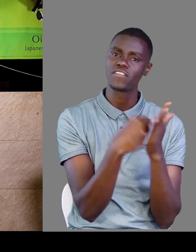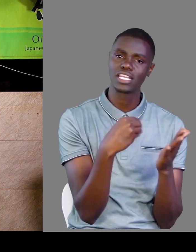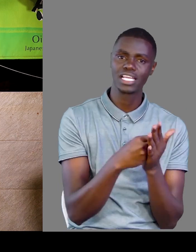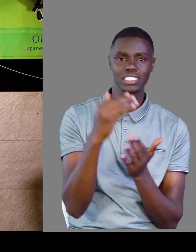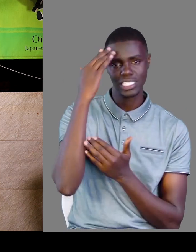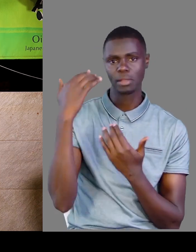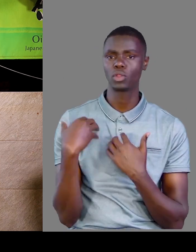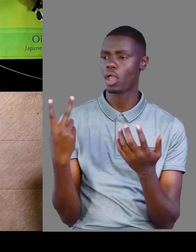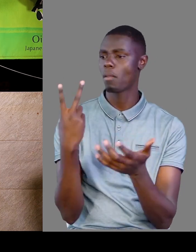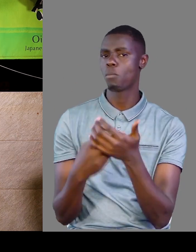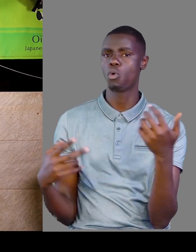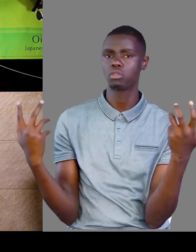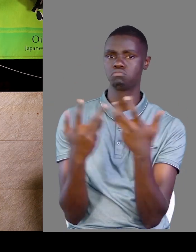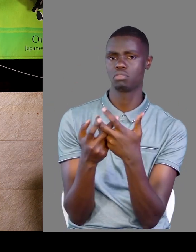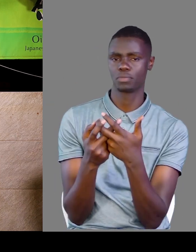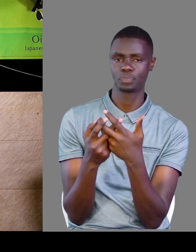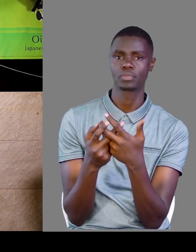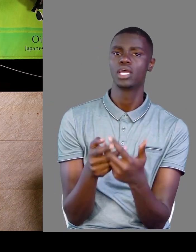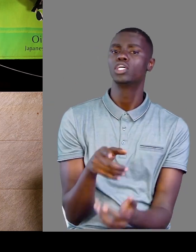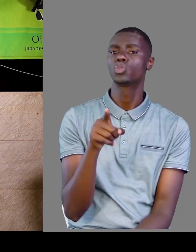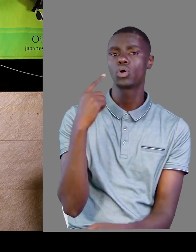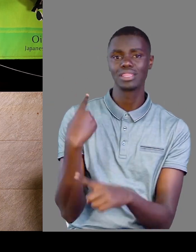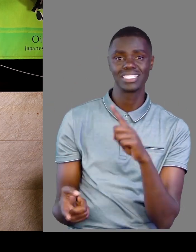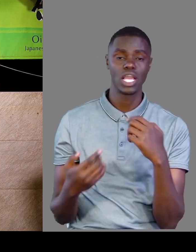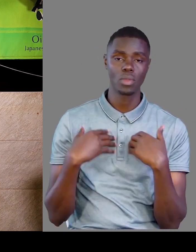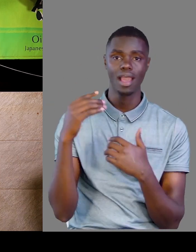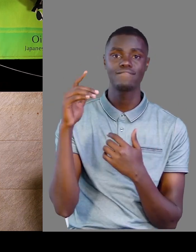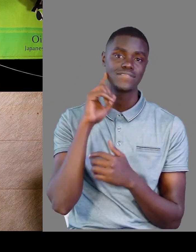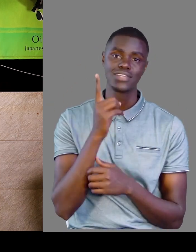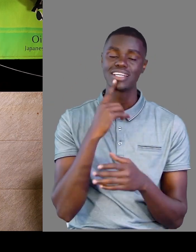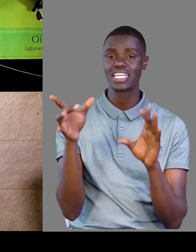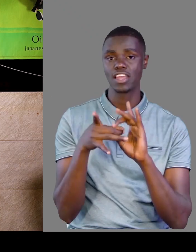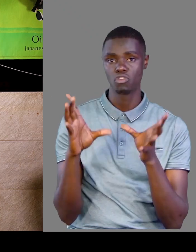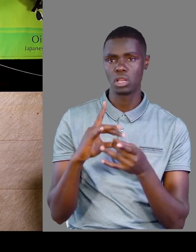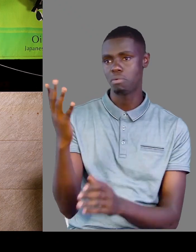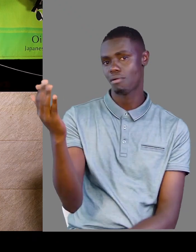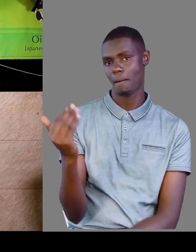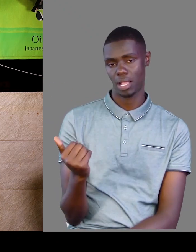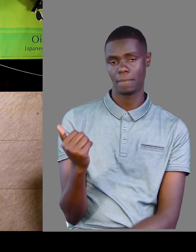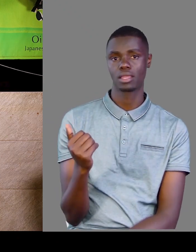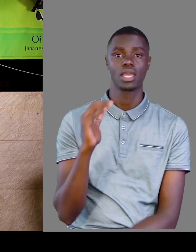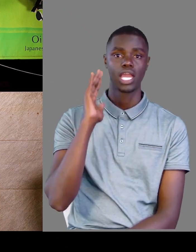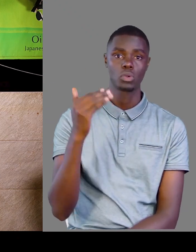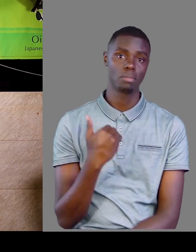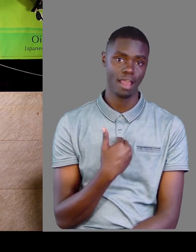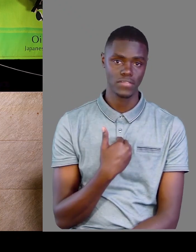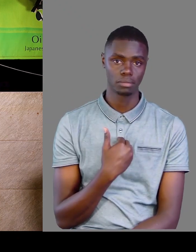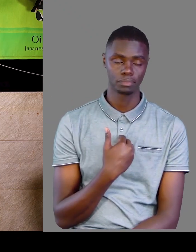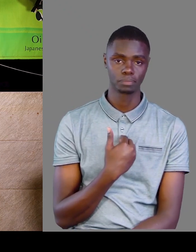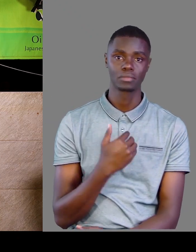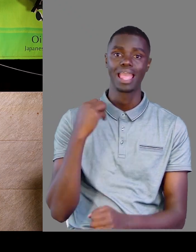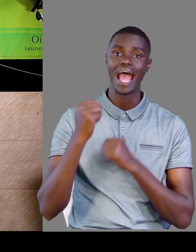These are two topics which go hand in hand in a very big way. And soon this year we have Deaflympics, which are coming, and definitely we're going to be